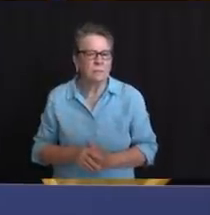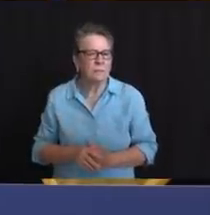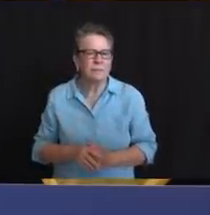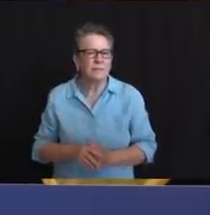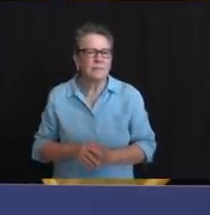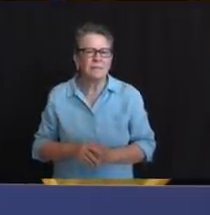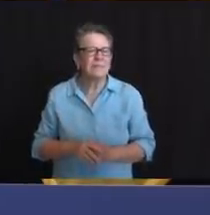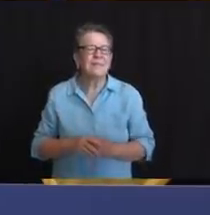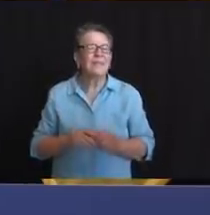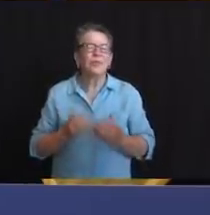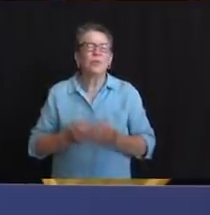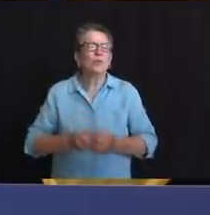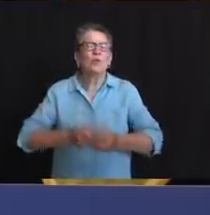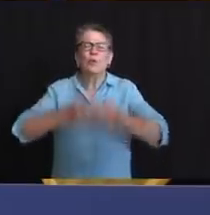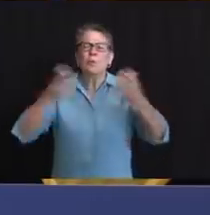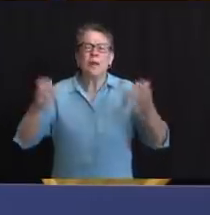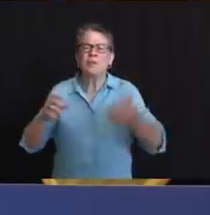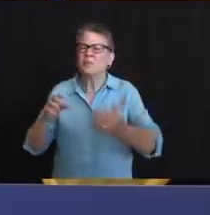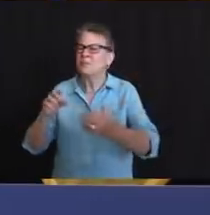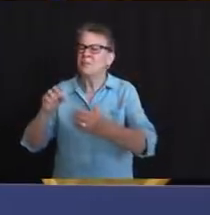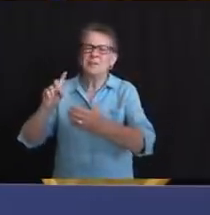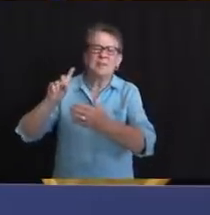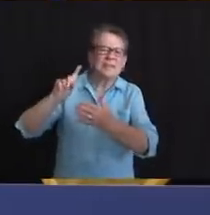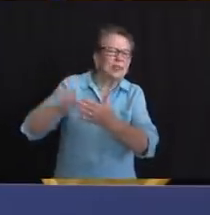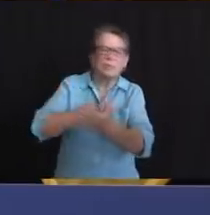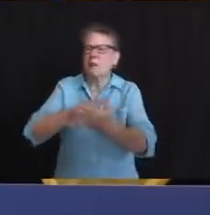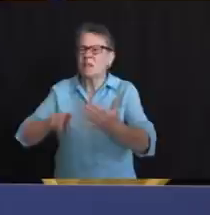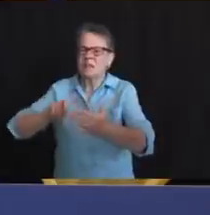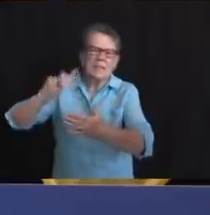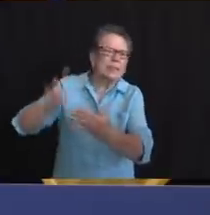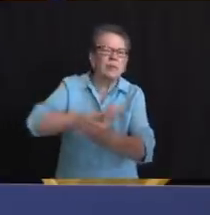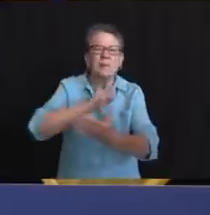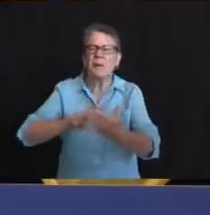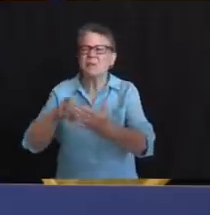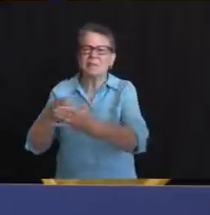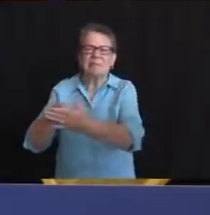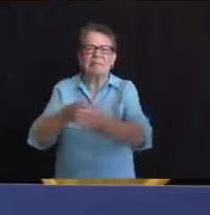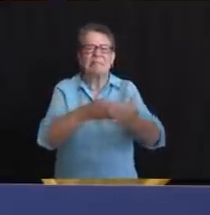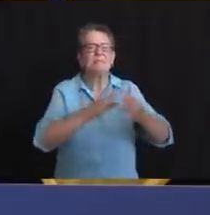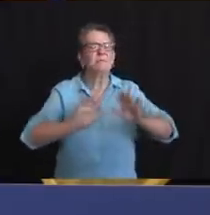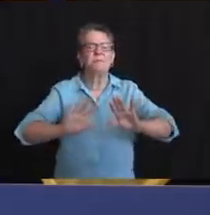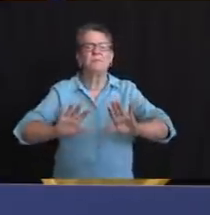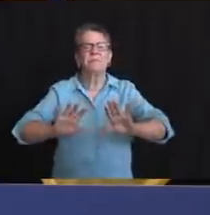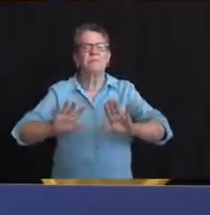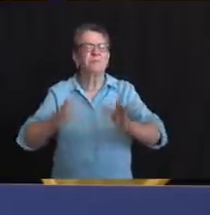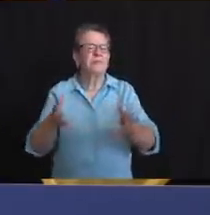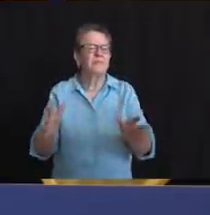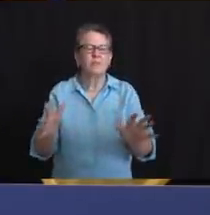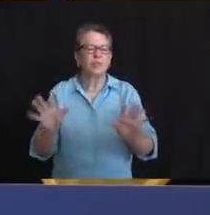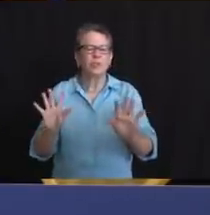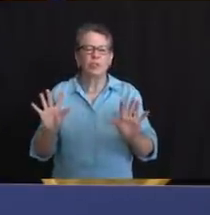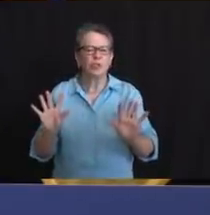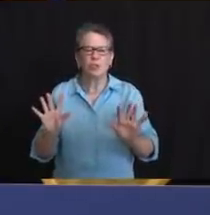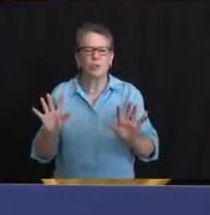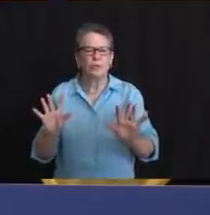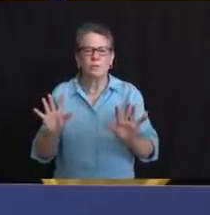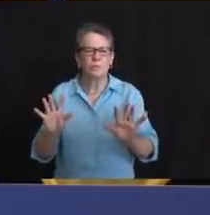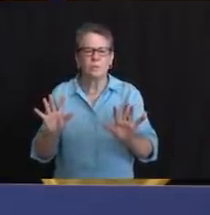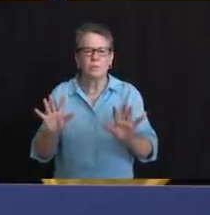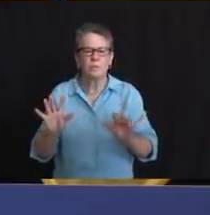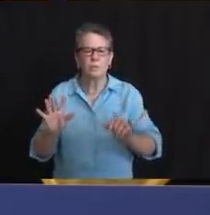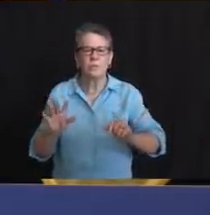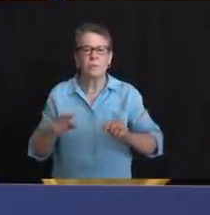It's a reason why I listed the cities today that our campaign is knocking on doors: